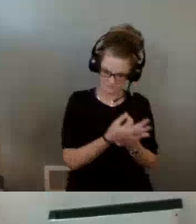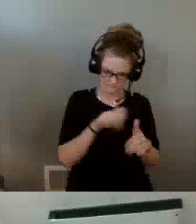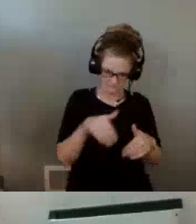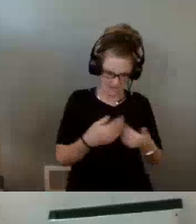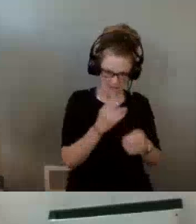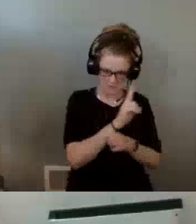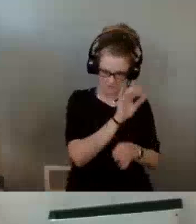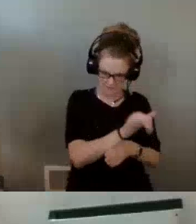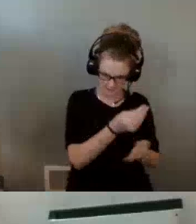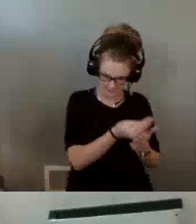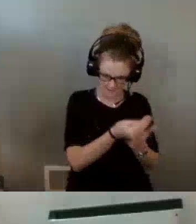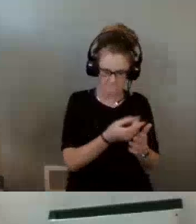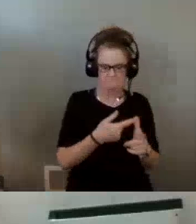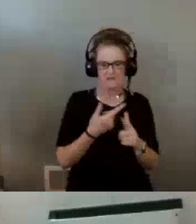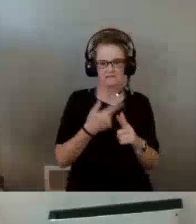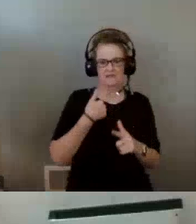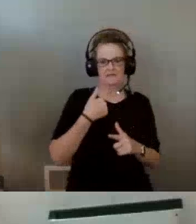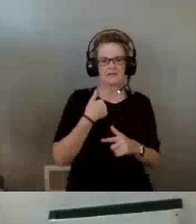Zach Stumbo, and I'm the state